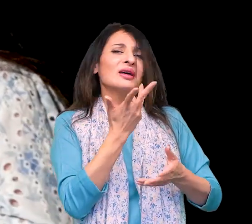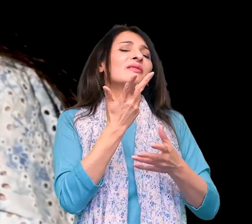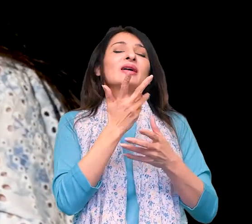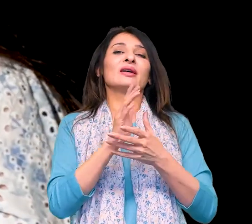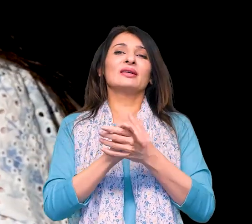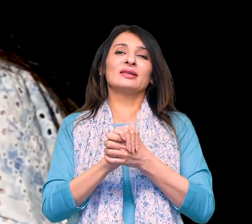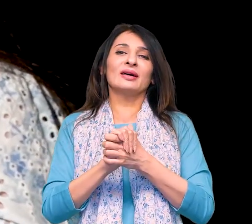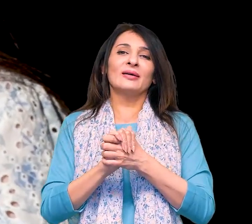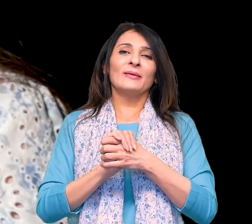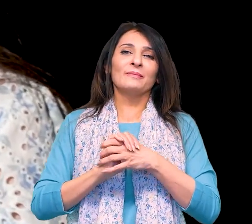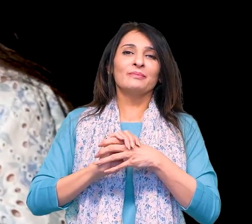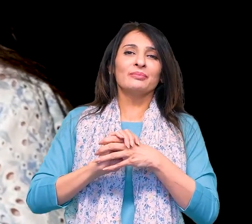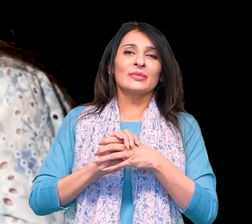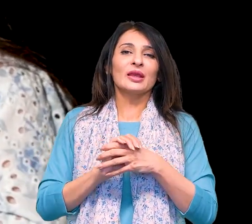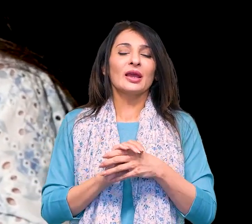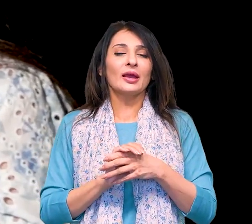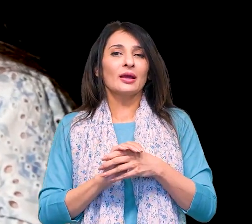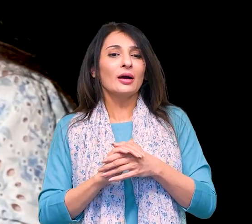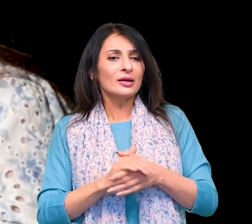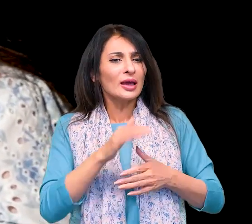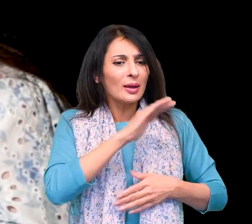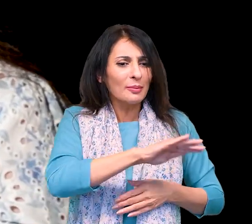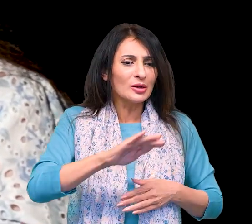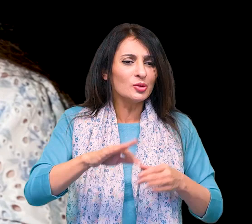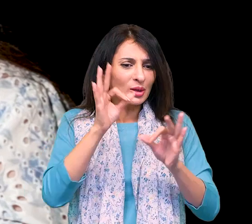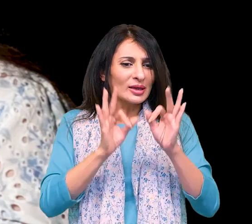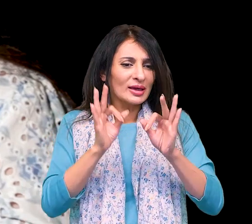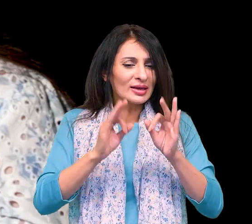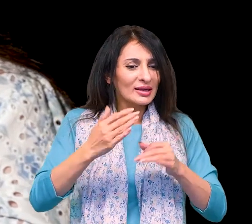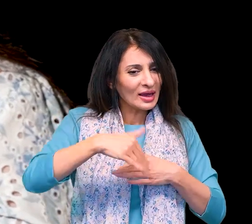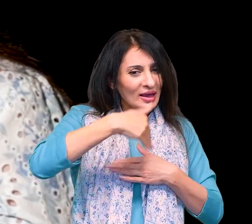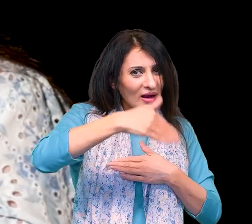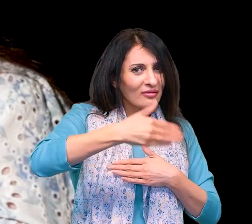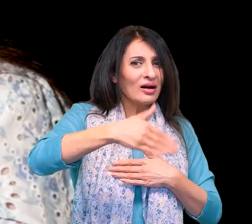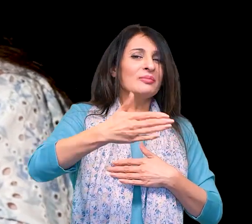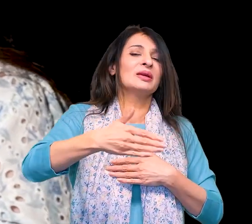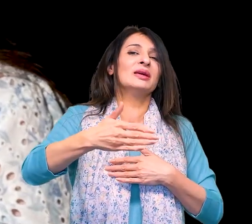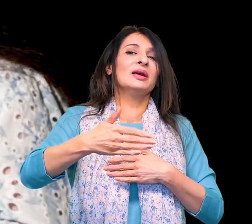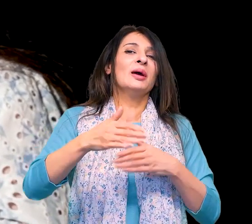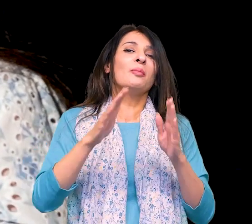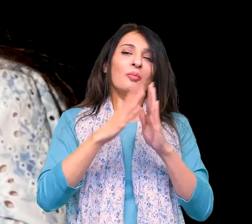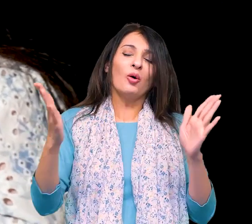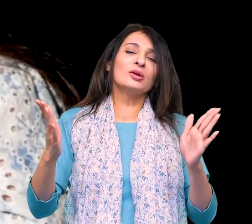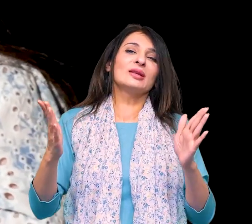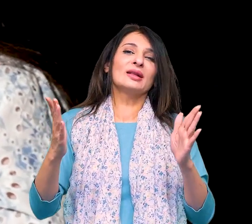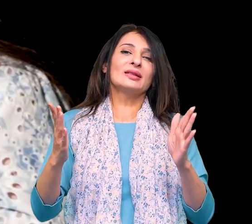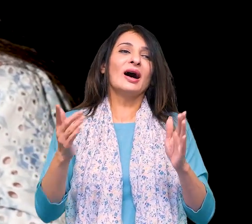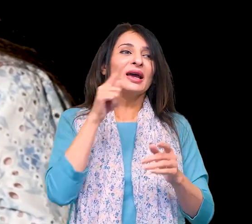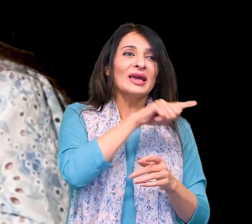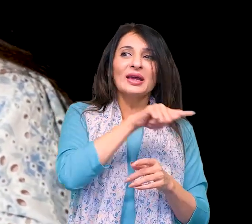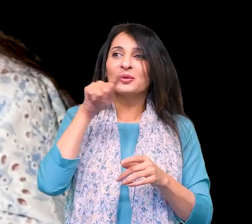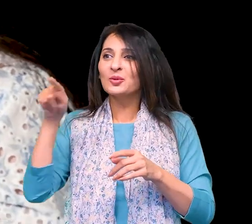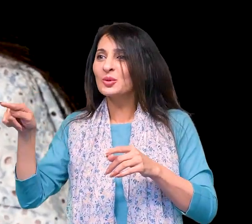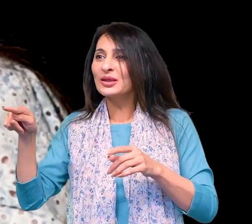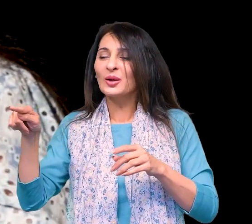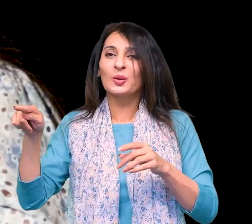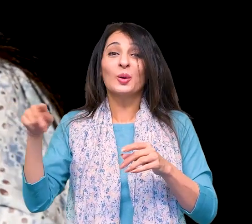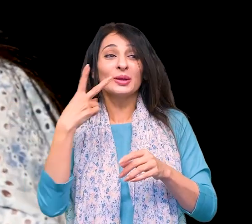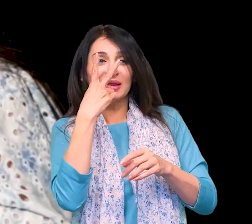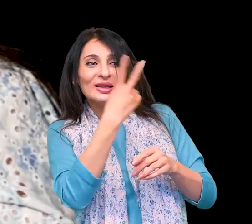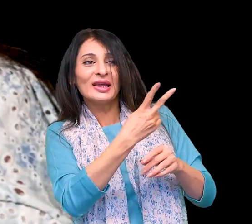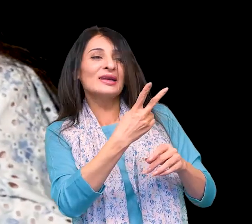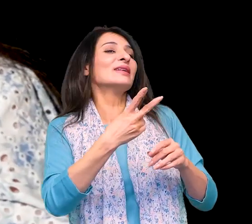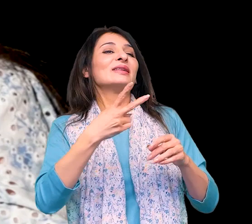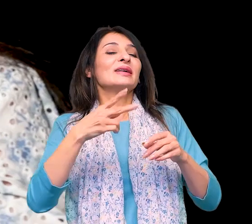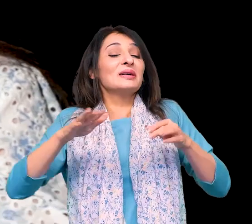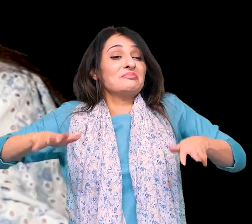was talking about, let's say, the need for socks for babies. And some ammi on Scaryammi read that and is like, oh, that's a